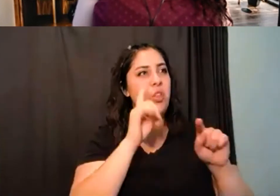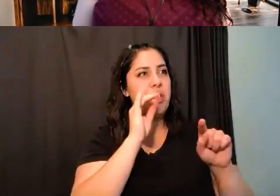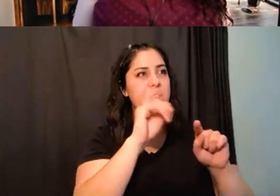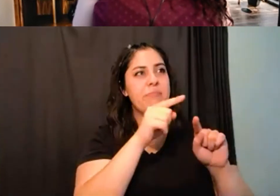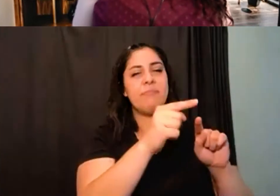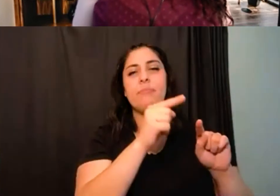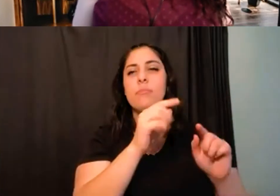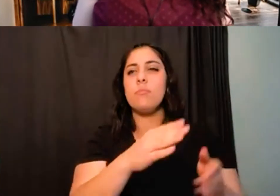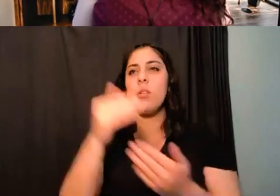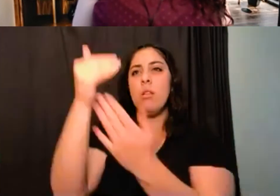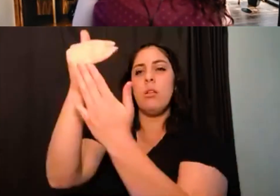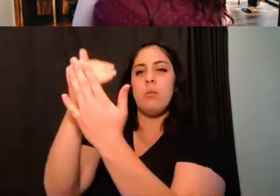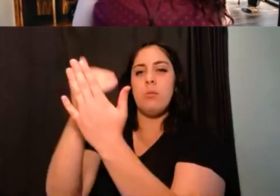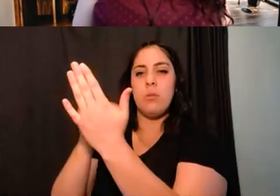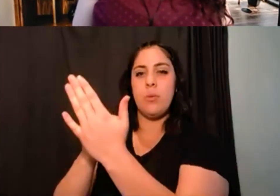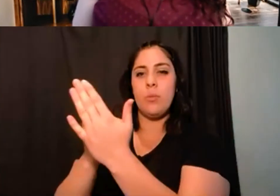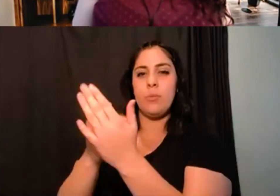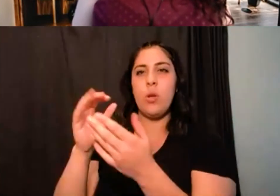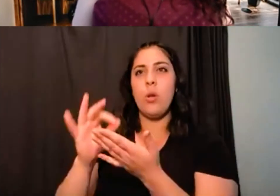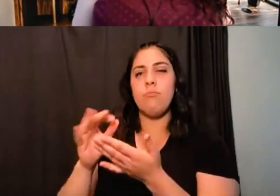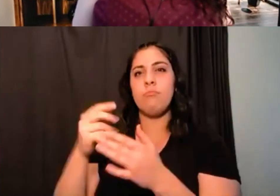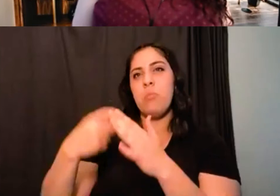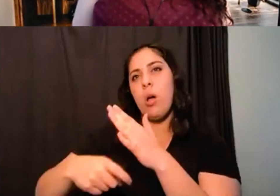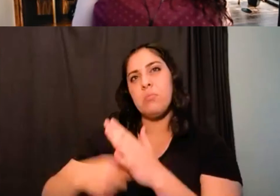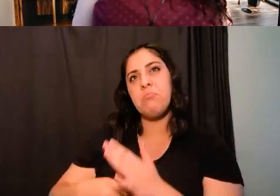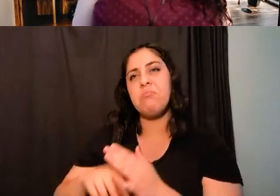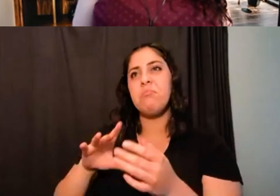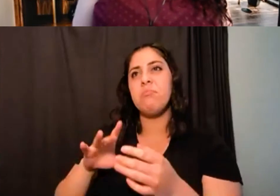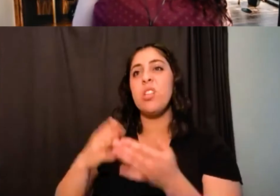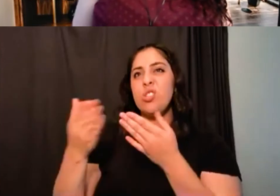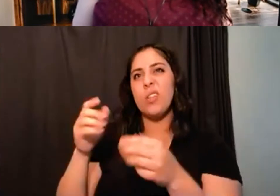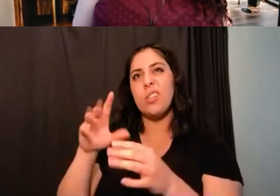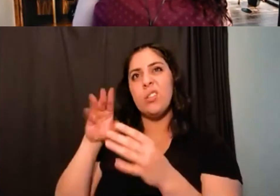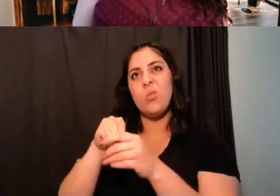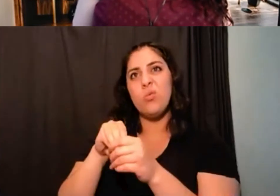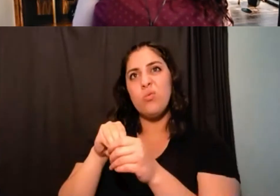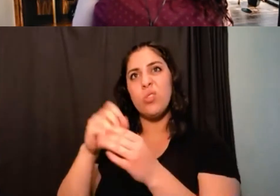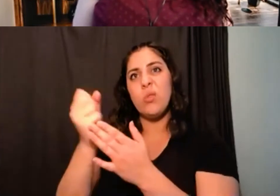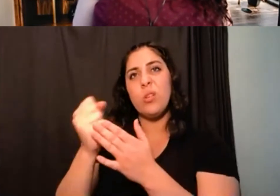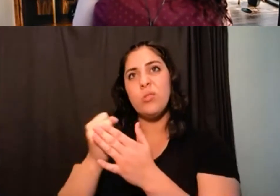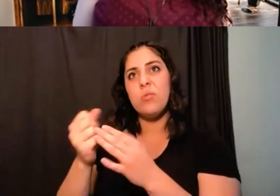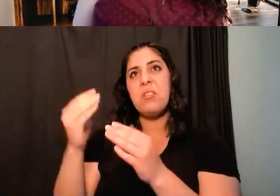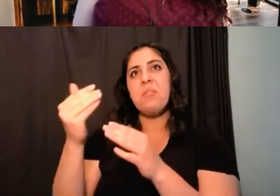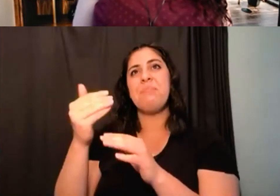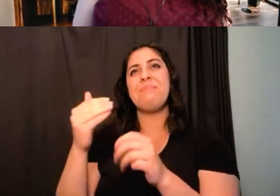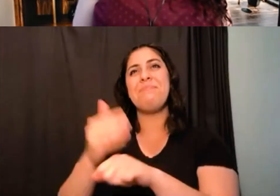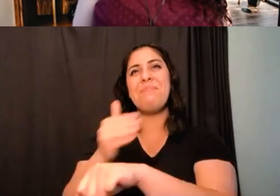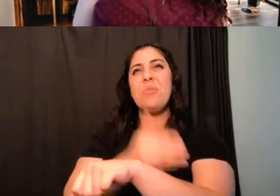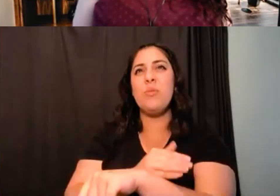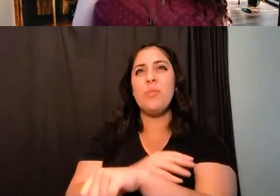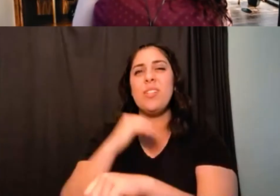of prices and services. Services include erasure, improving,